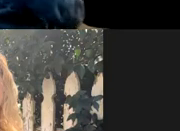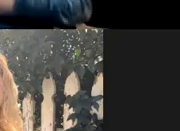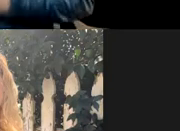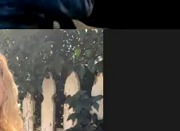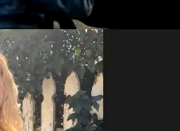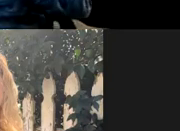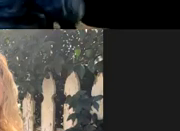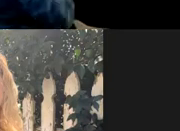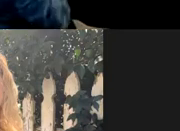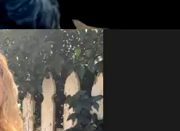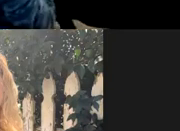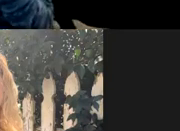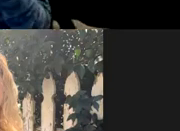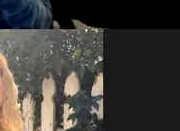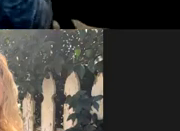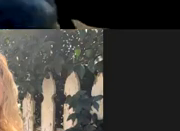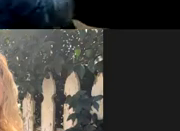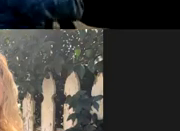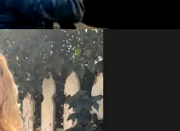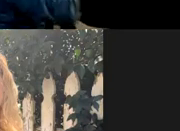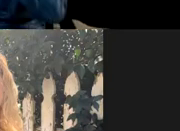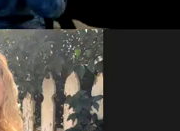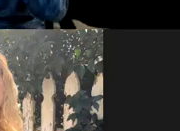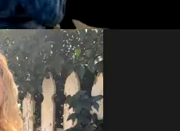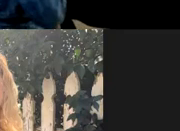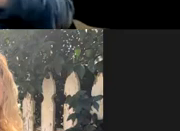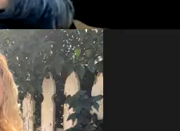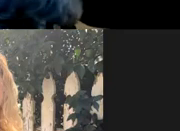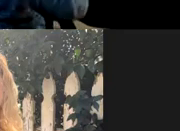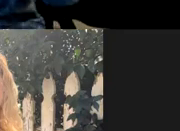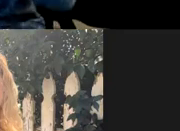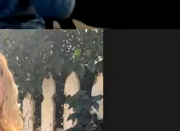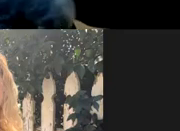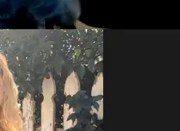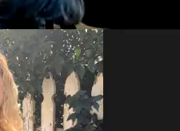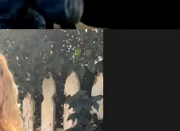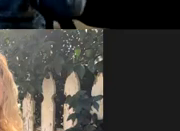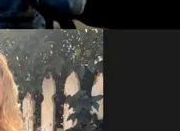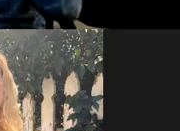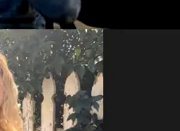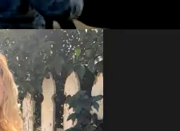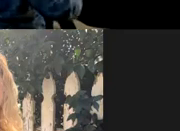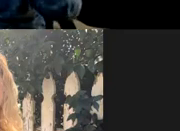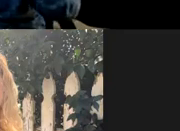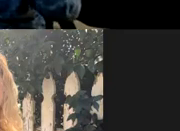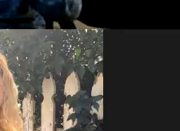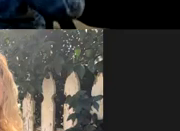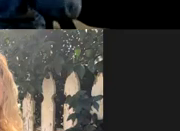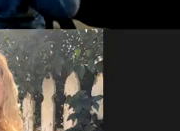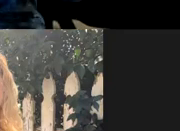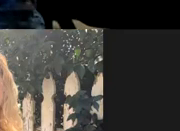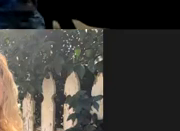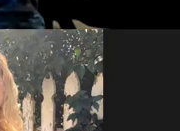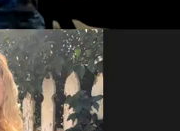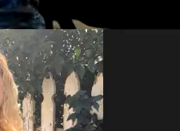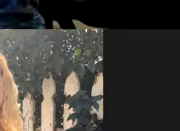this property, and I know they deliberately started buying out these units to get rid of Section 8 vouchers and the